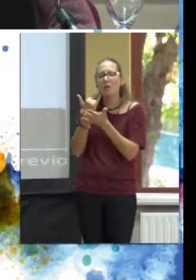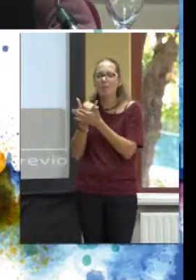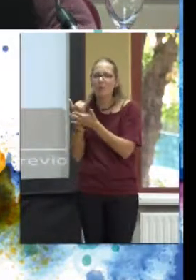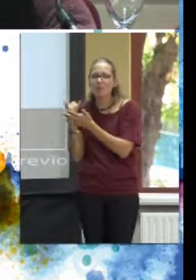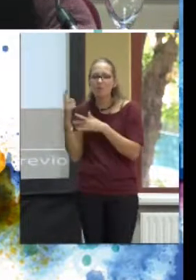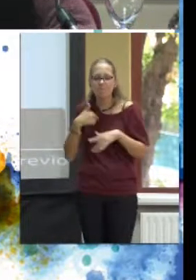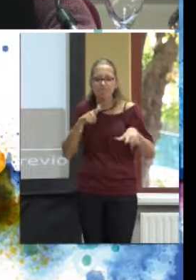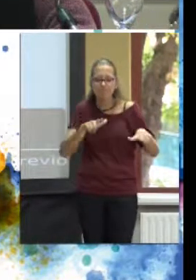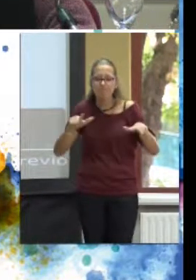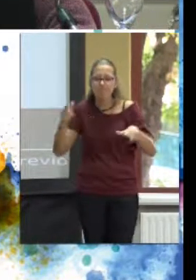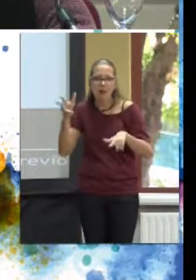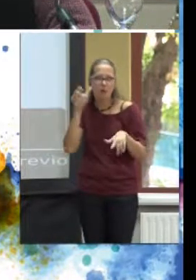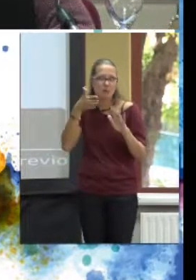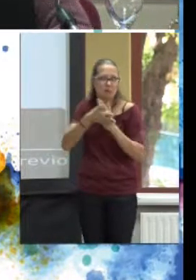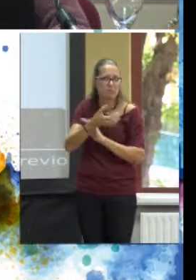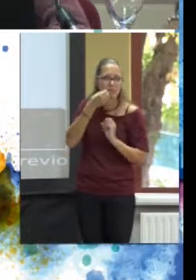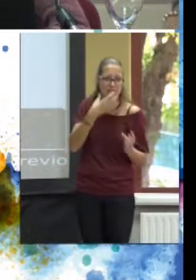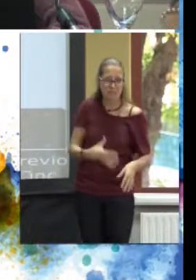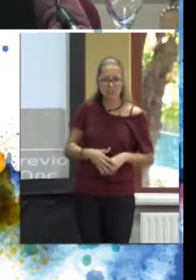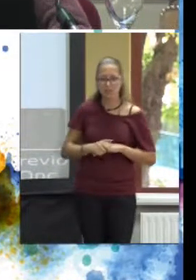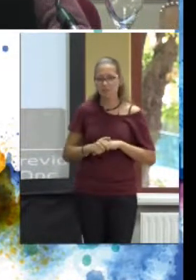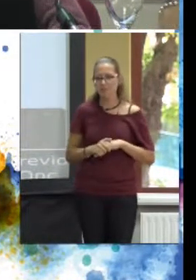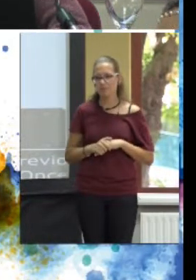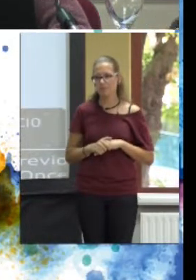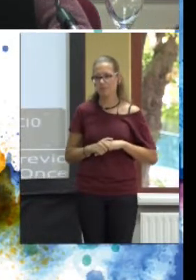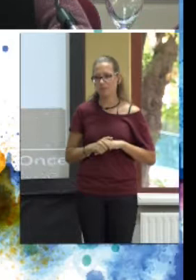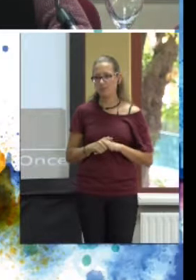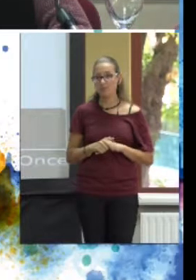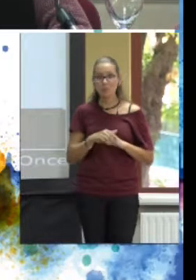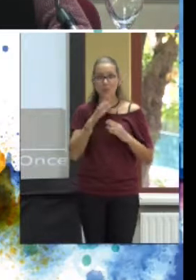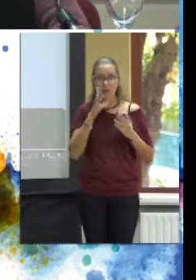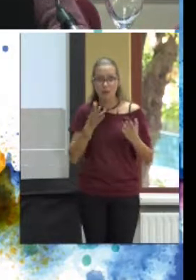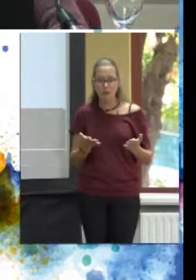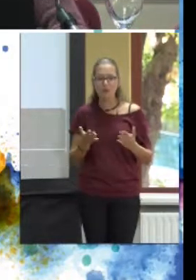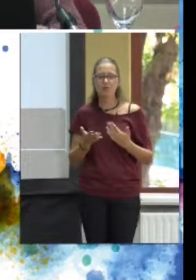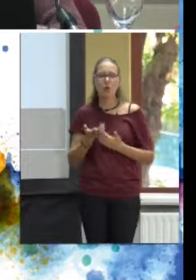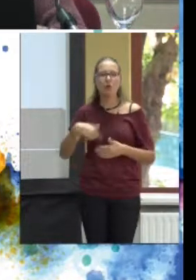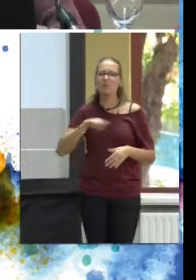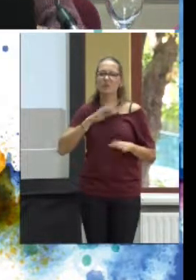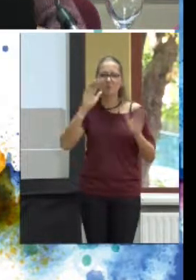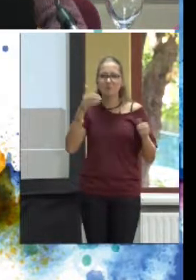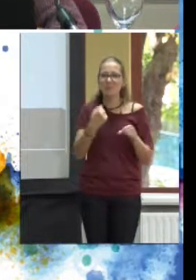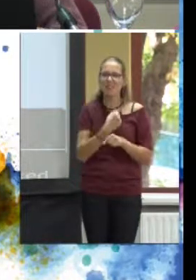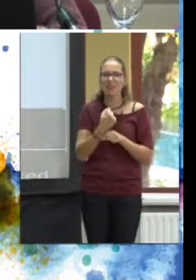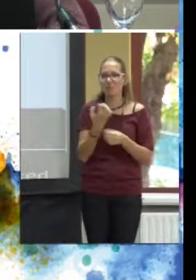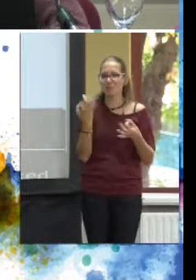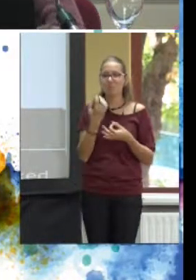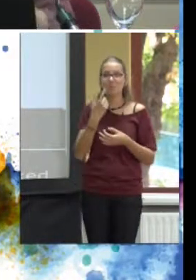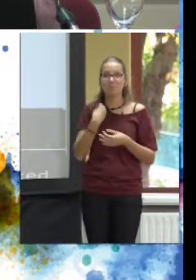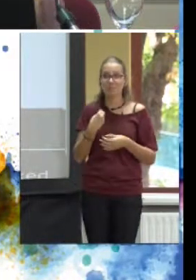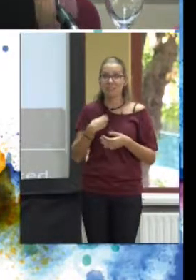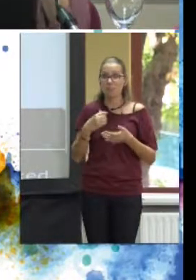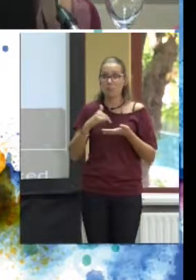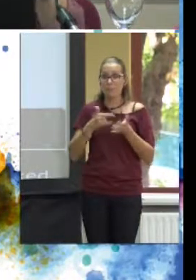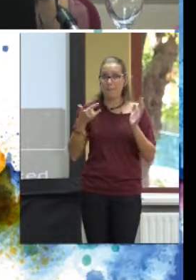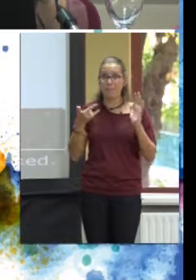to test how these audio descriptions worked. Right now, we continue to develop